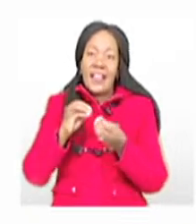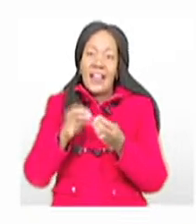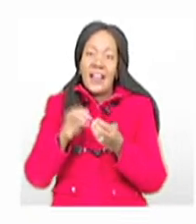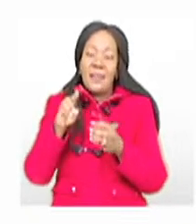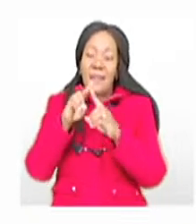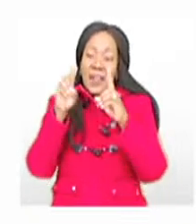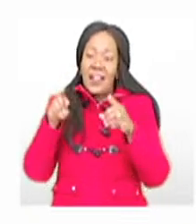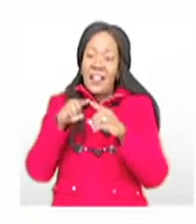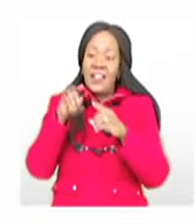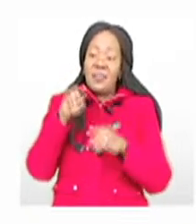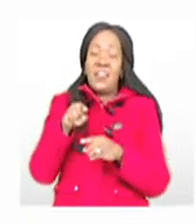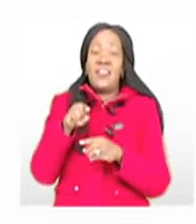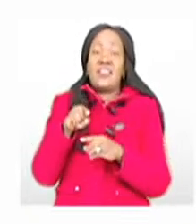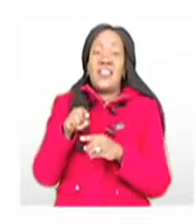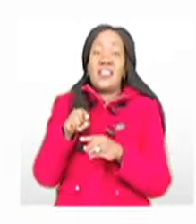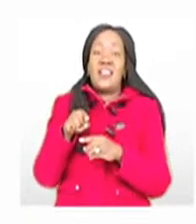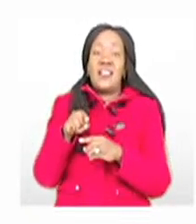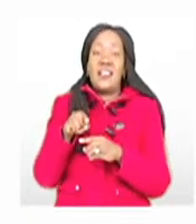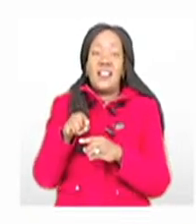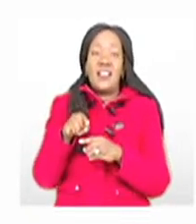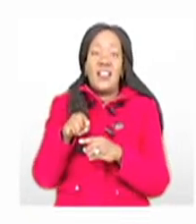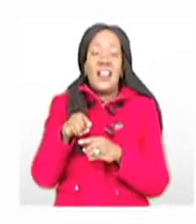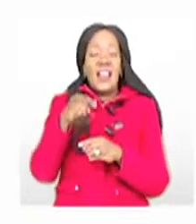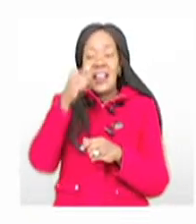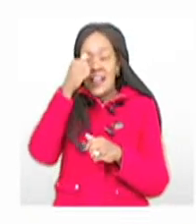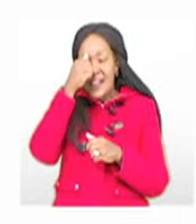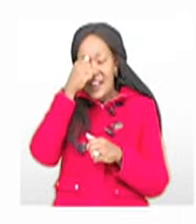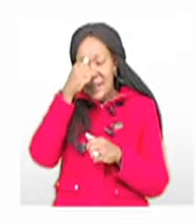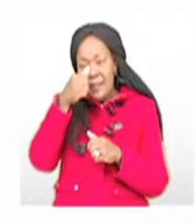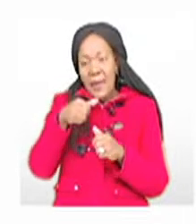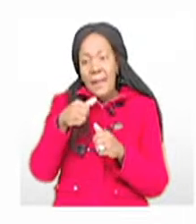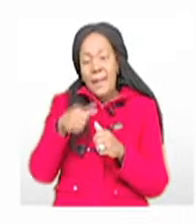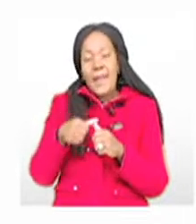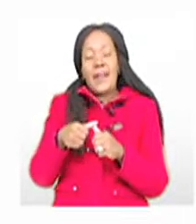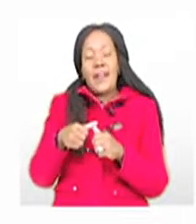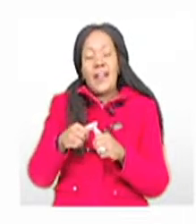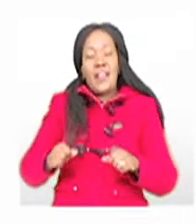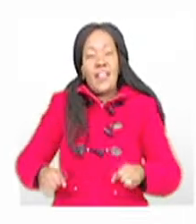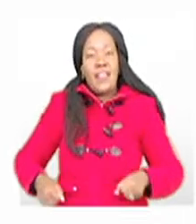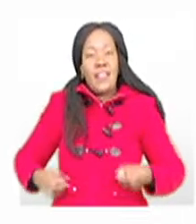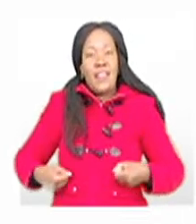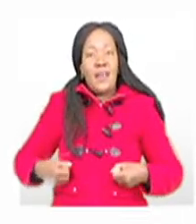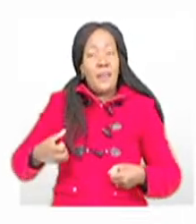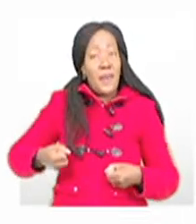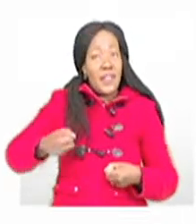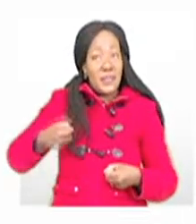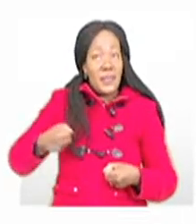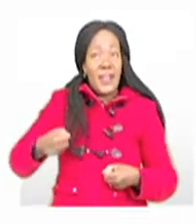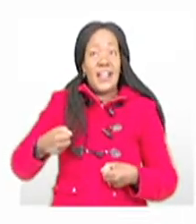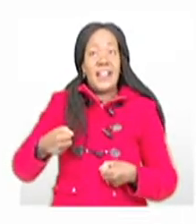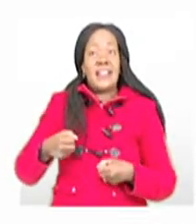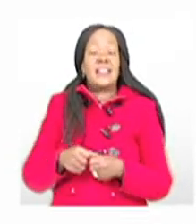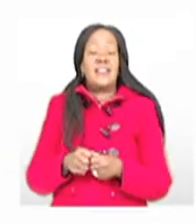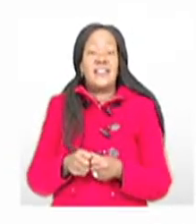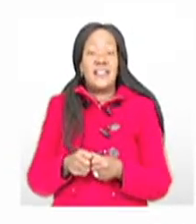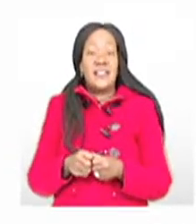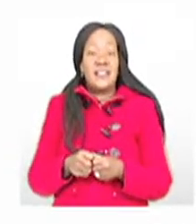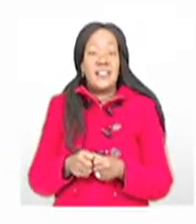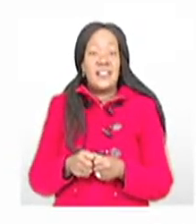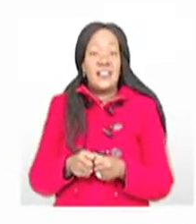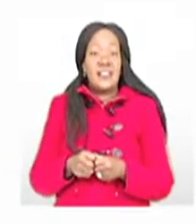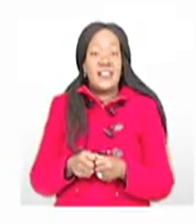block. Include the bucket that the boy is carrying in his hand. Now let's